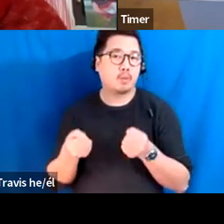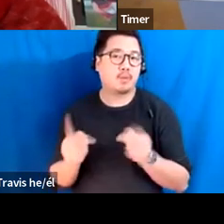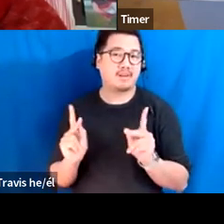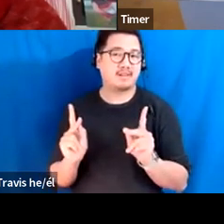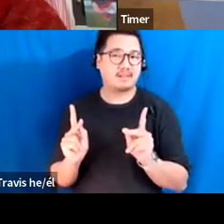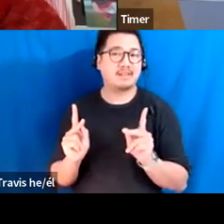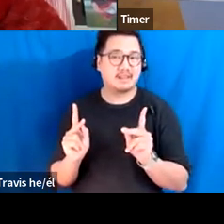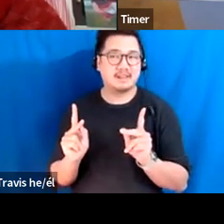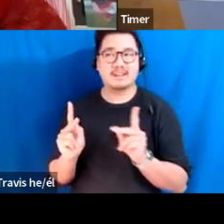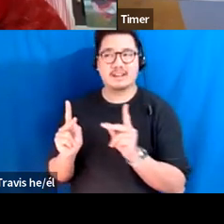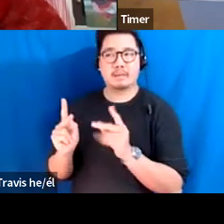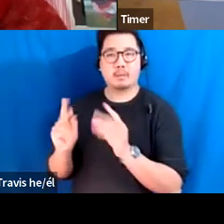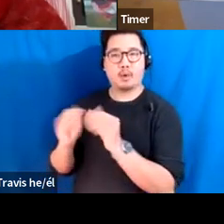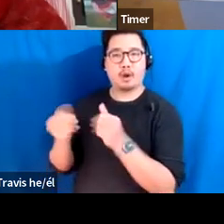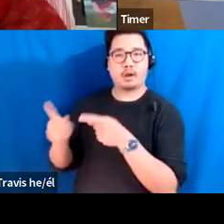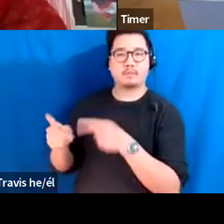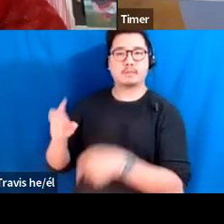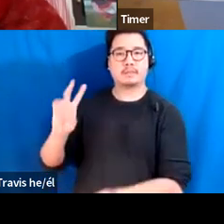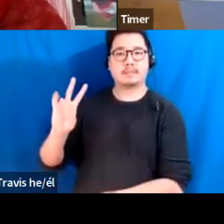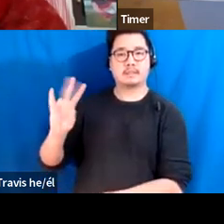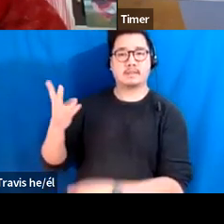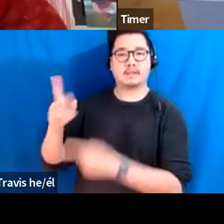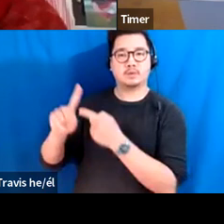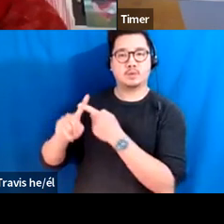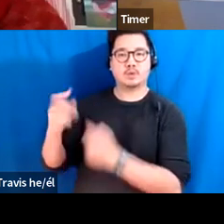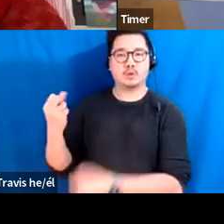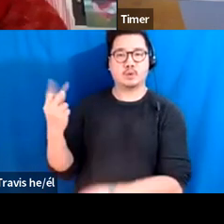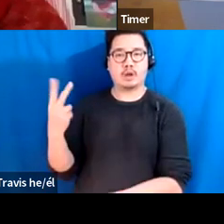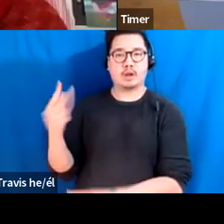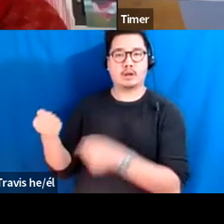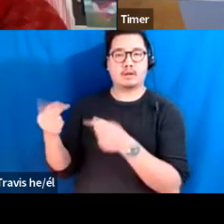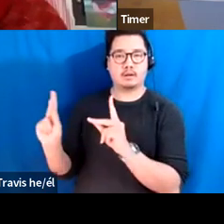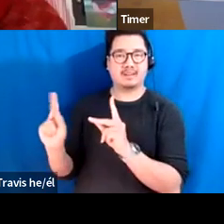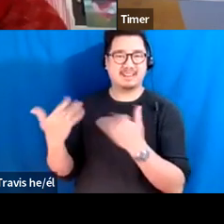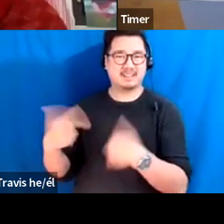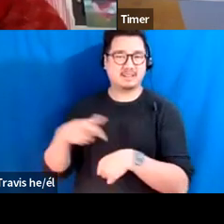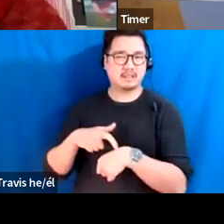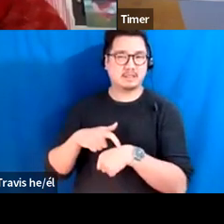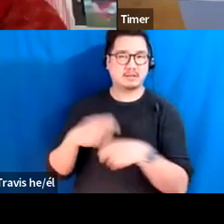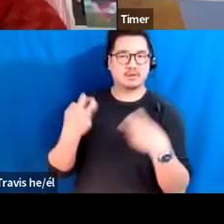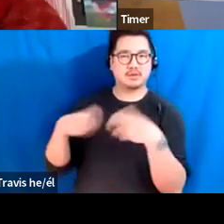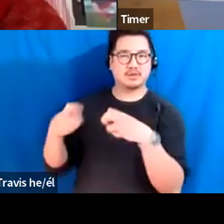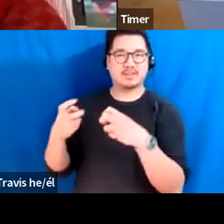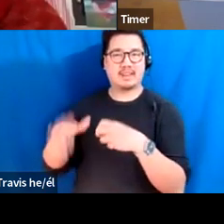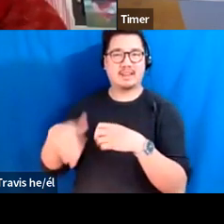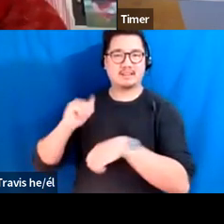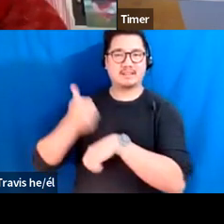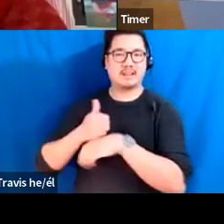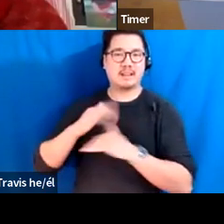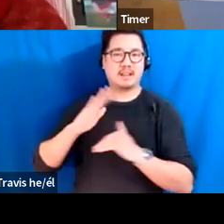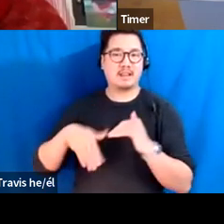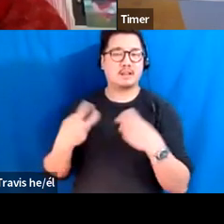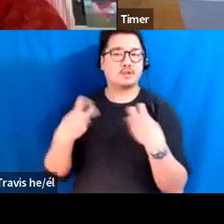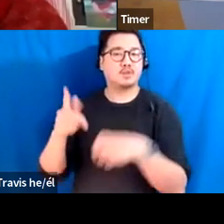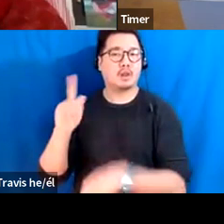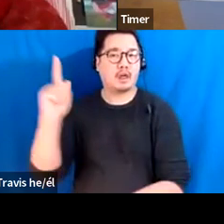through 12 opportunity to transition now for these students then to have a point of transition